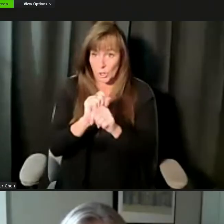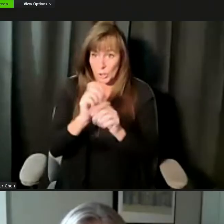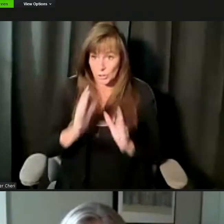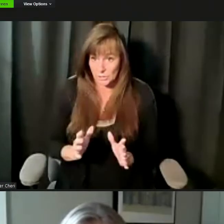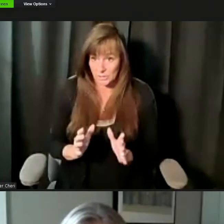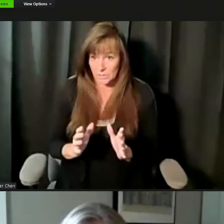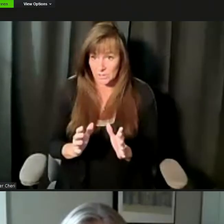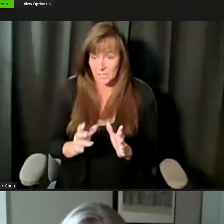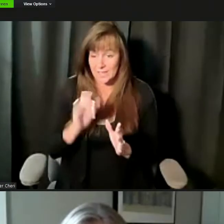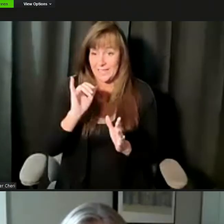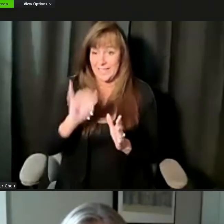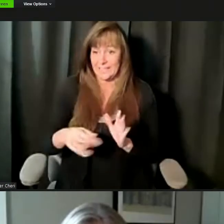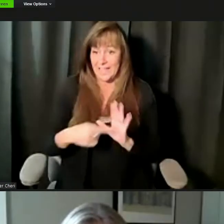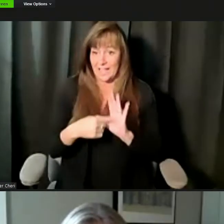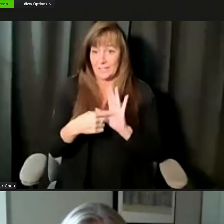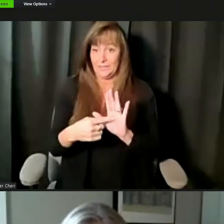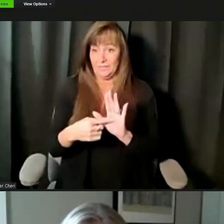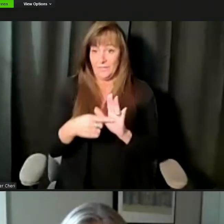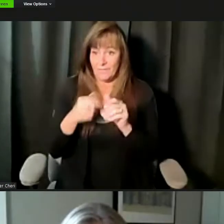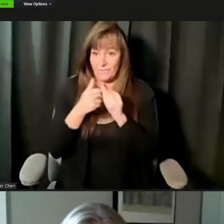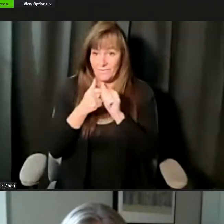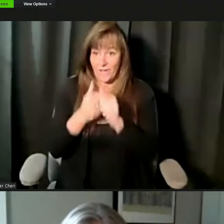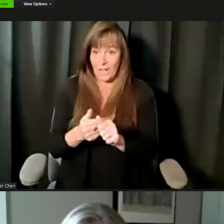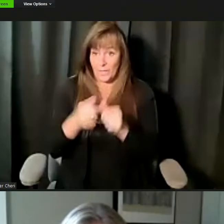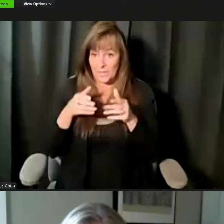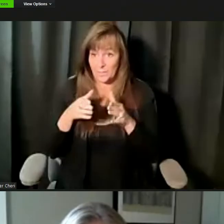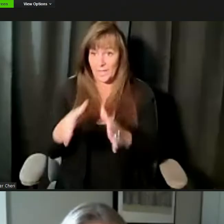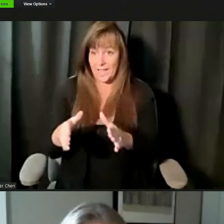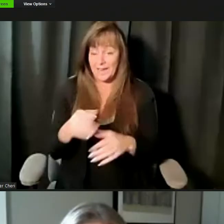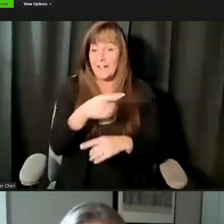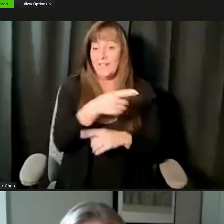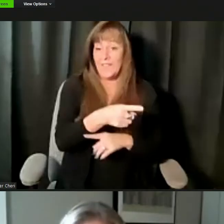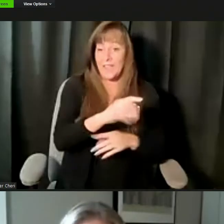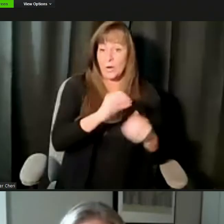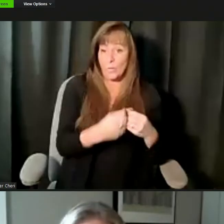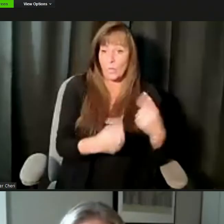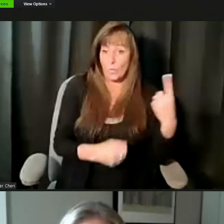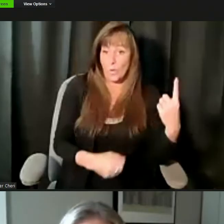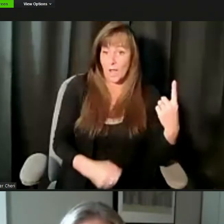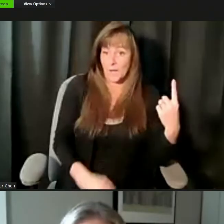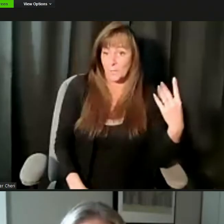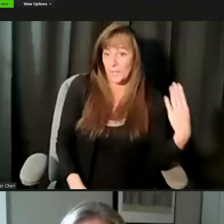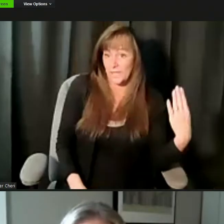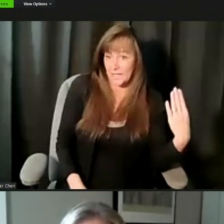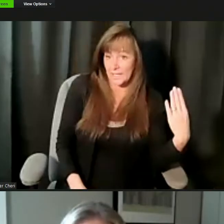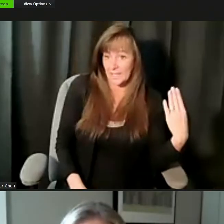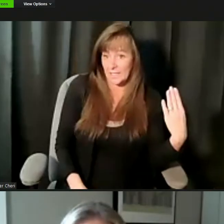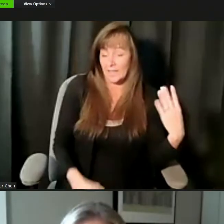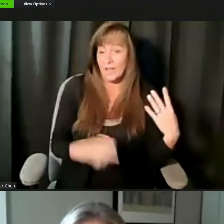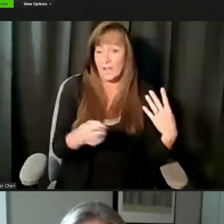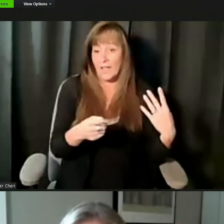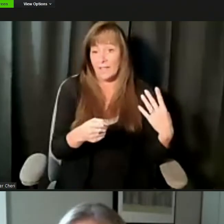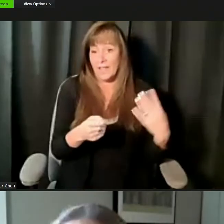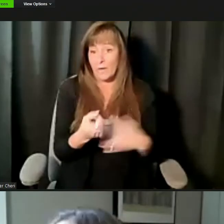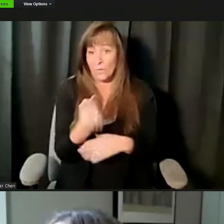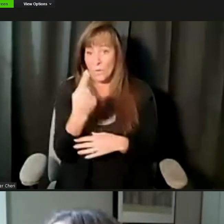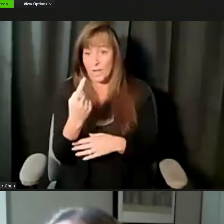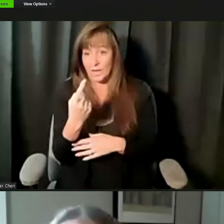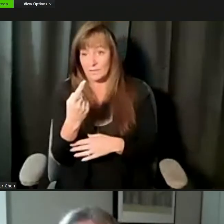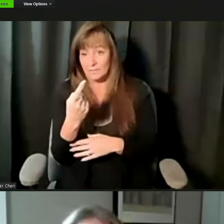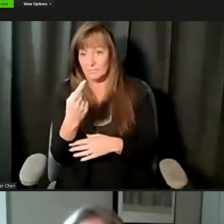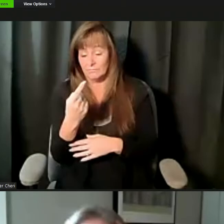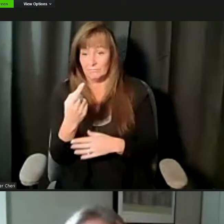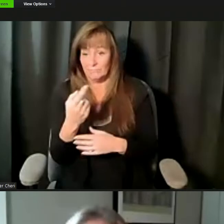that going along with the plan since they're in 1B and we're supposed to finish 1A, or is it fluid? Can you go into that? So,